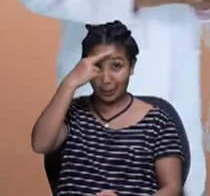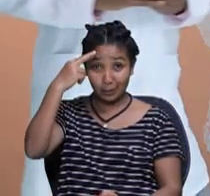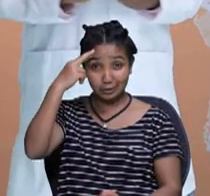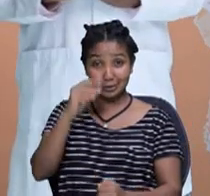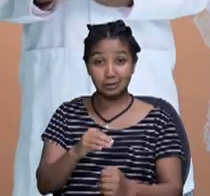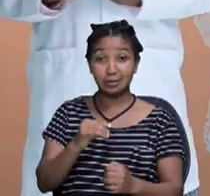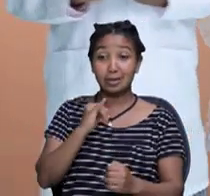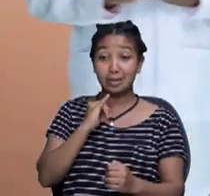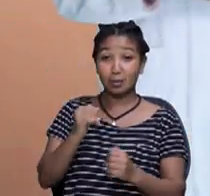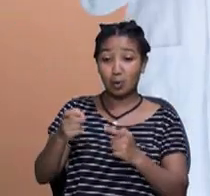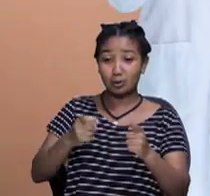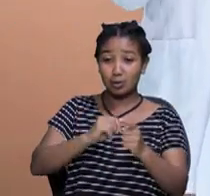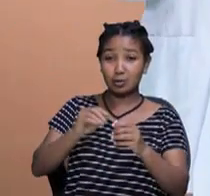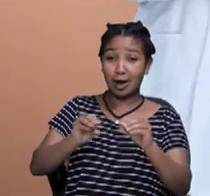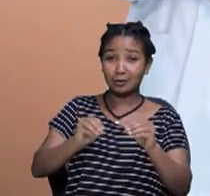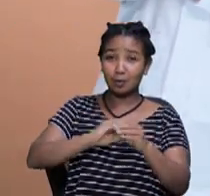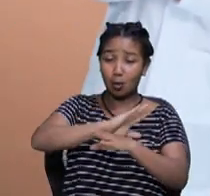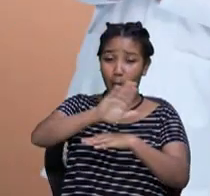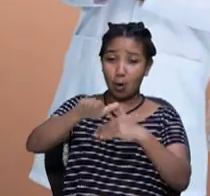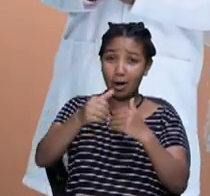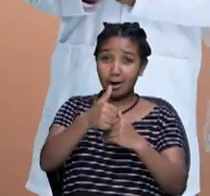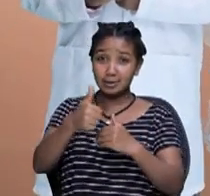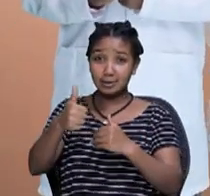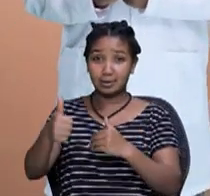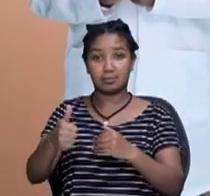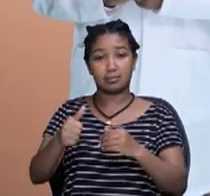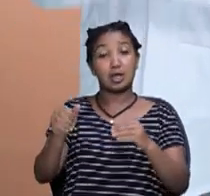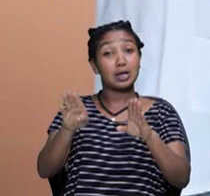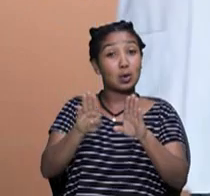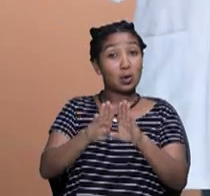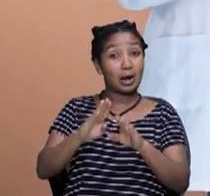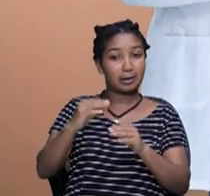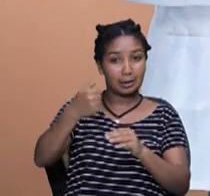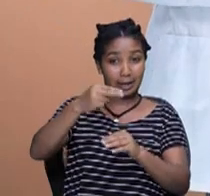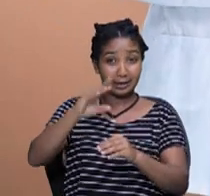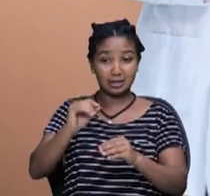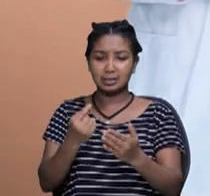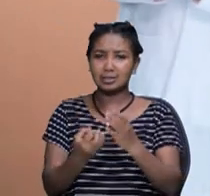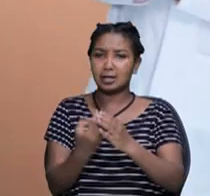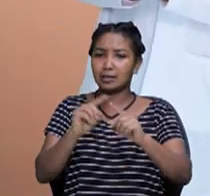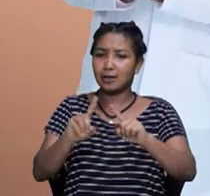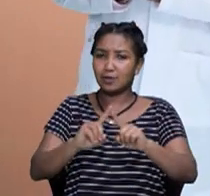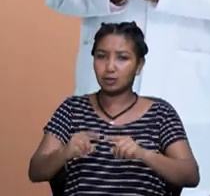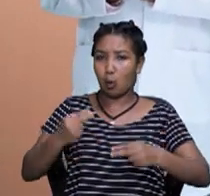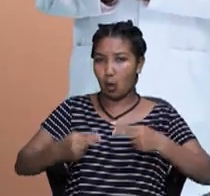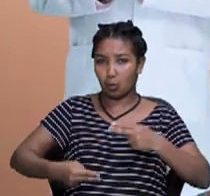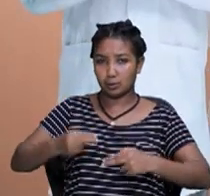because it controls the activity of other endocrine glands. It secretes different